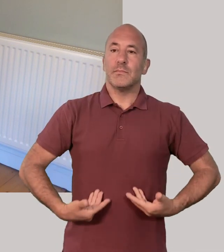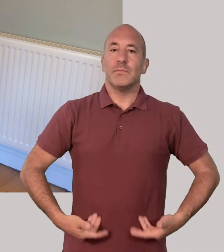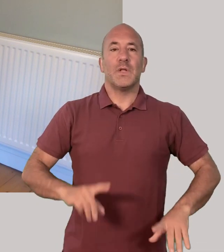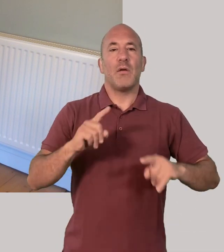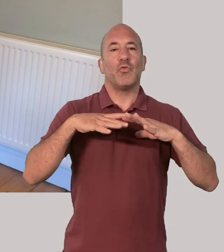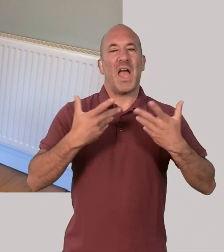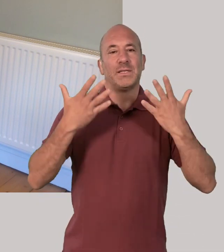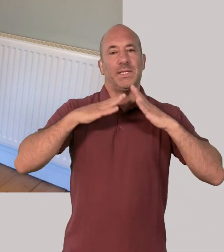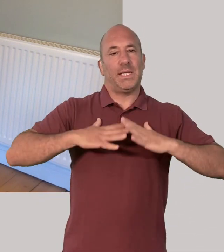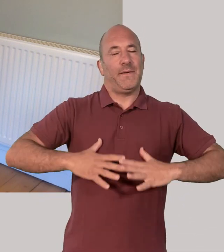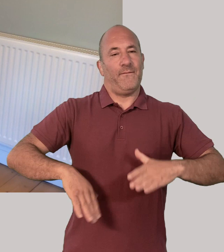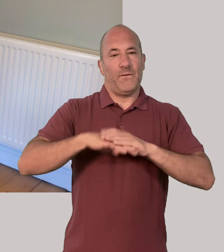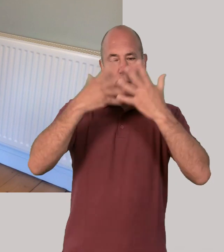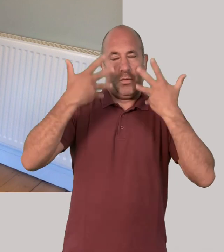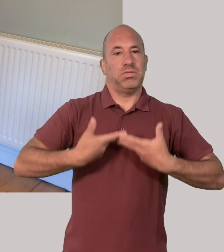is relaxing down.